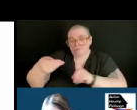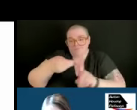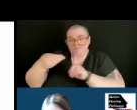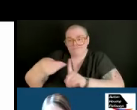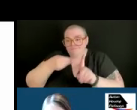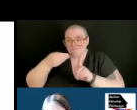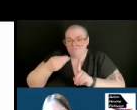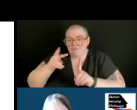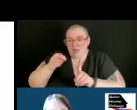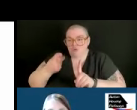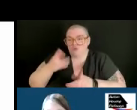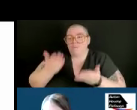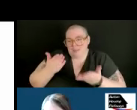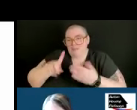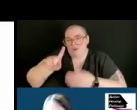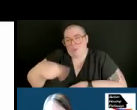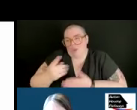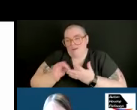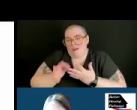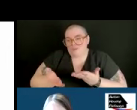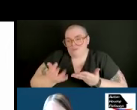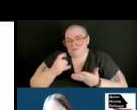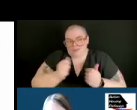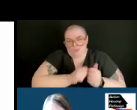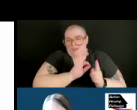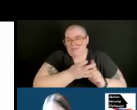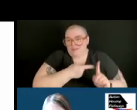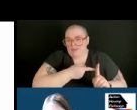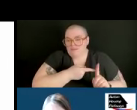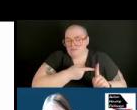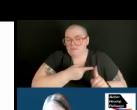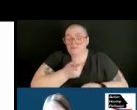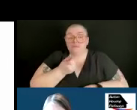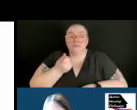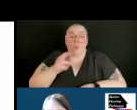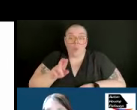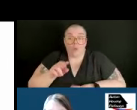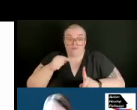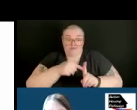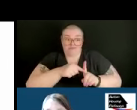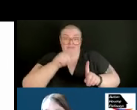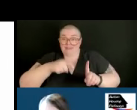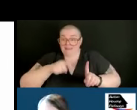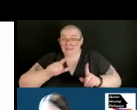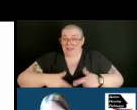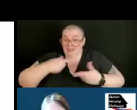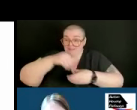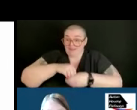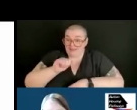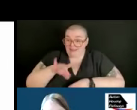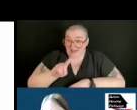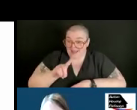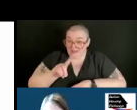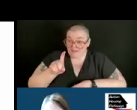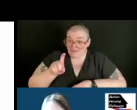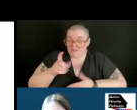option. Does my family member need a live-in aid? In that case, elderly housing is not a good bet,